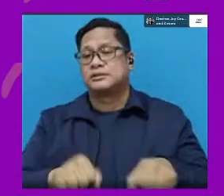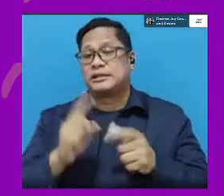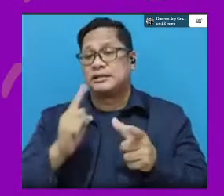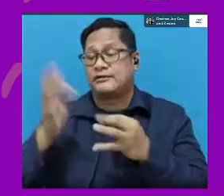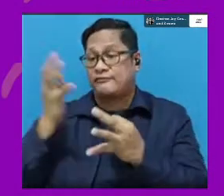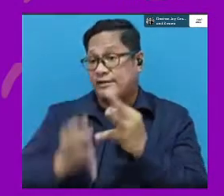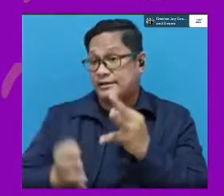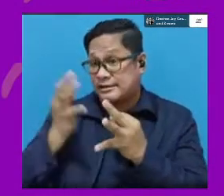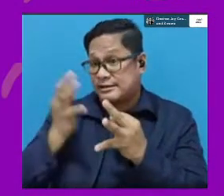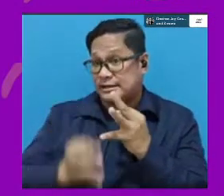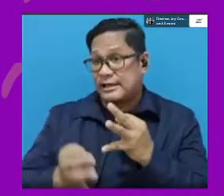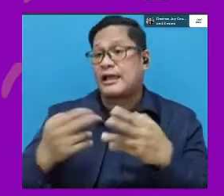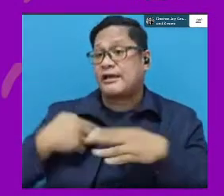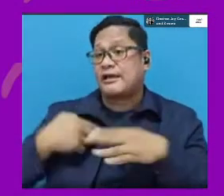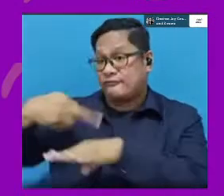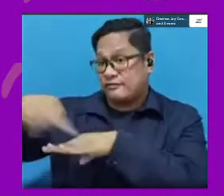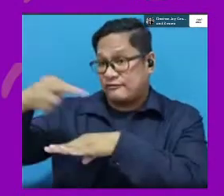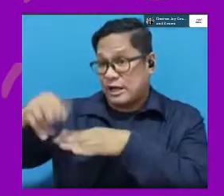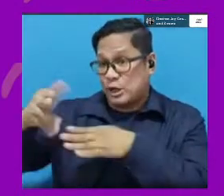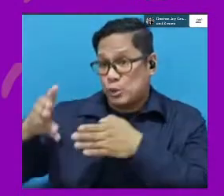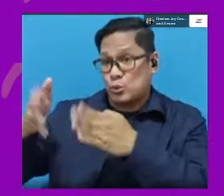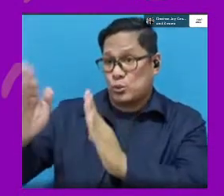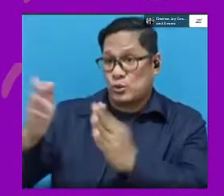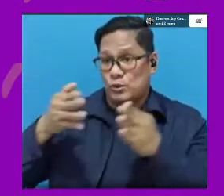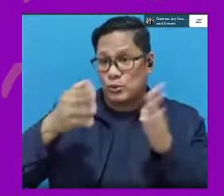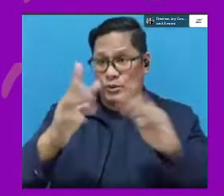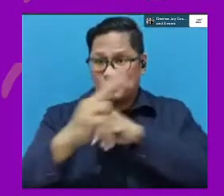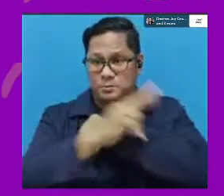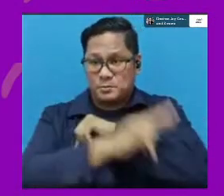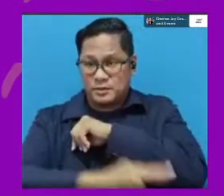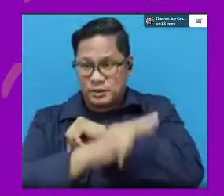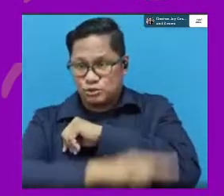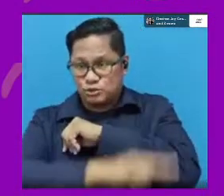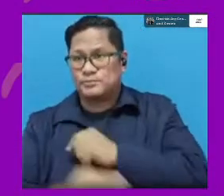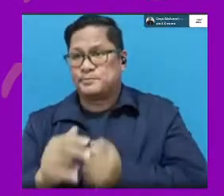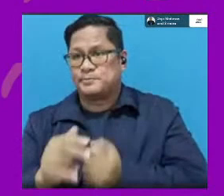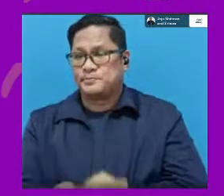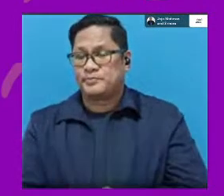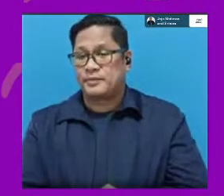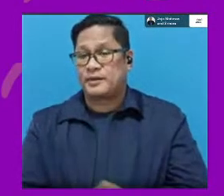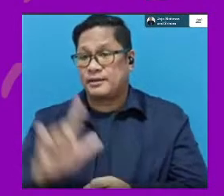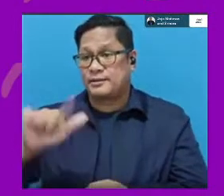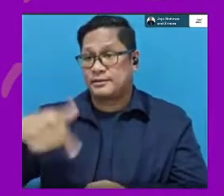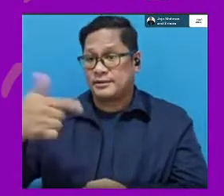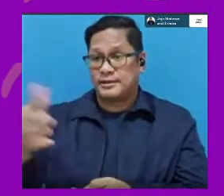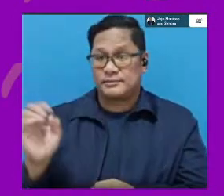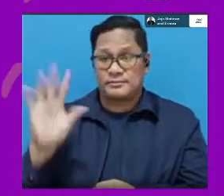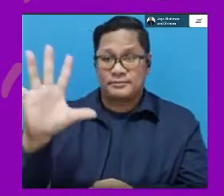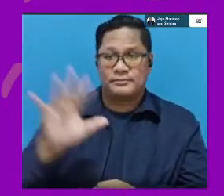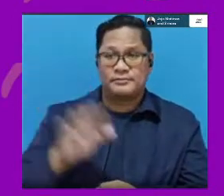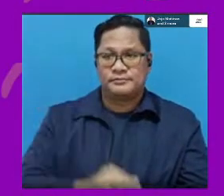the referral pathways in the regions. Next slide, please.